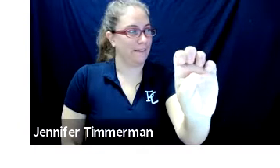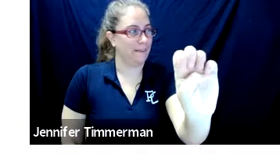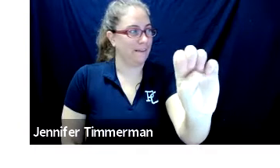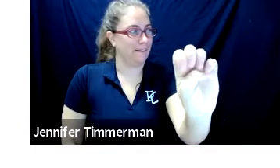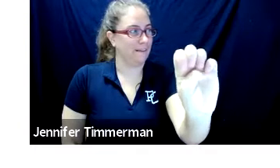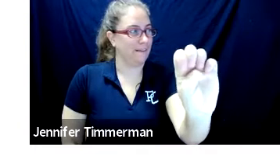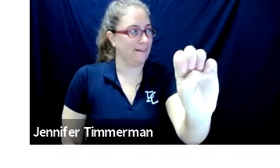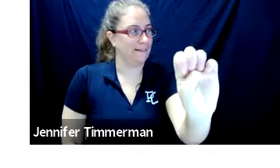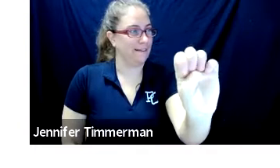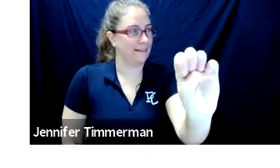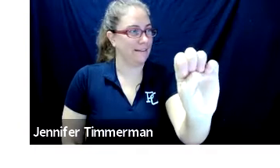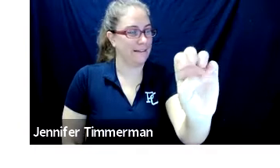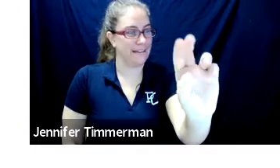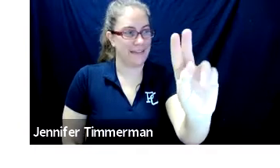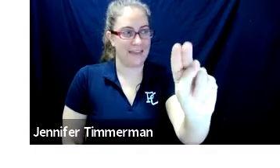E,